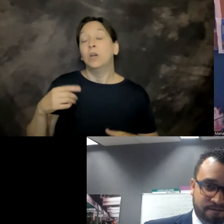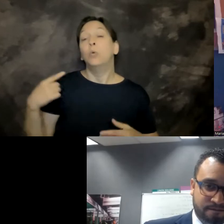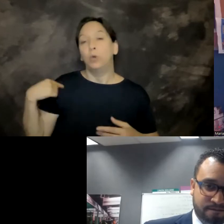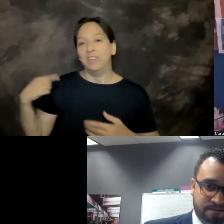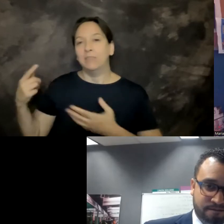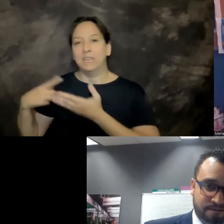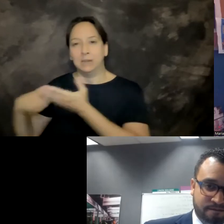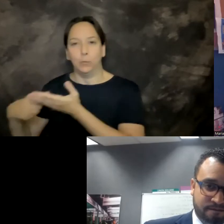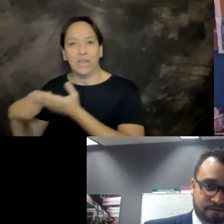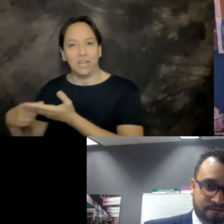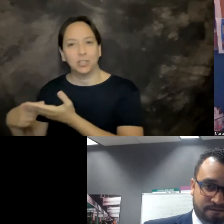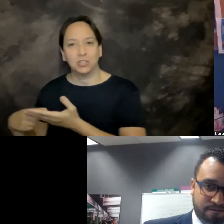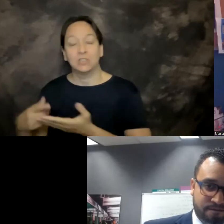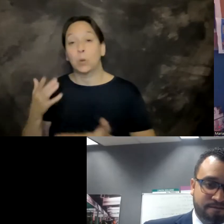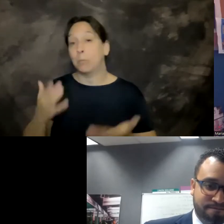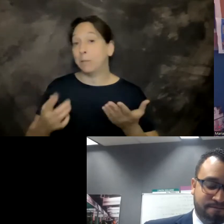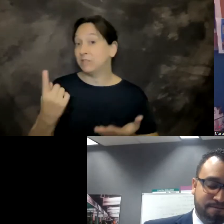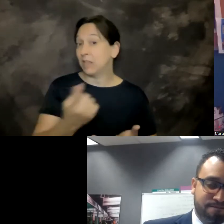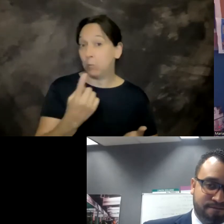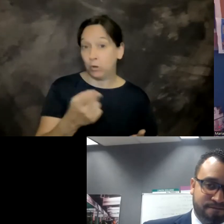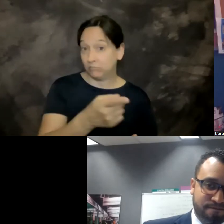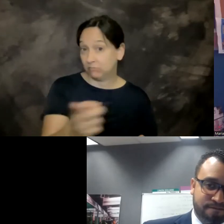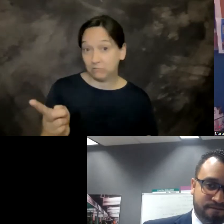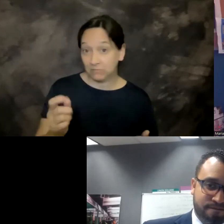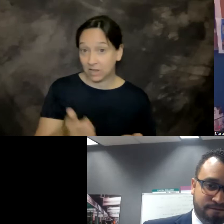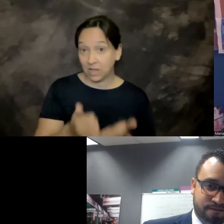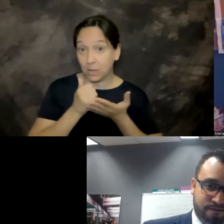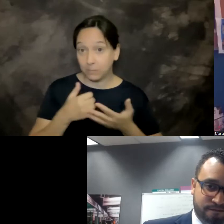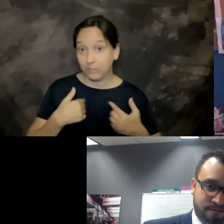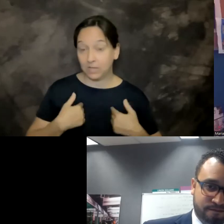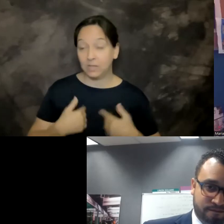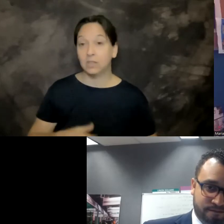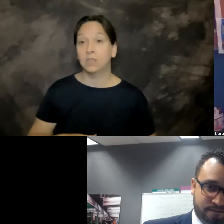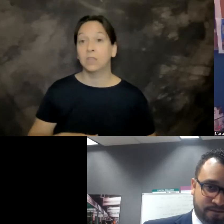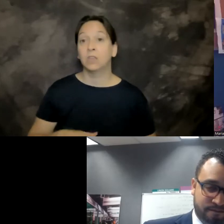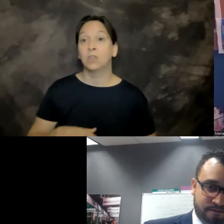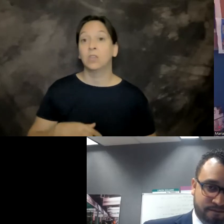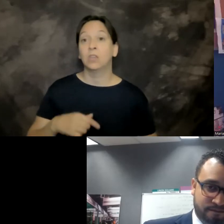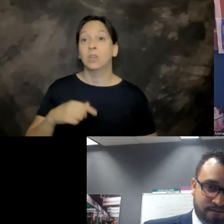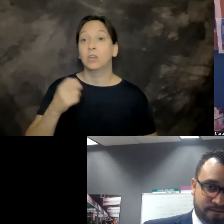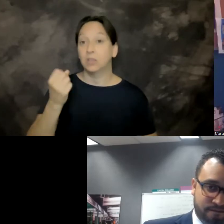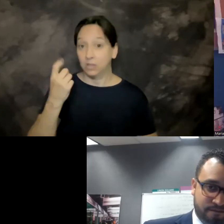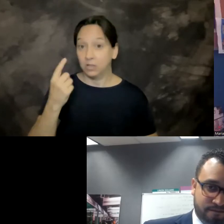somebody can help me fill in the blanks here, we are, T stations will be